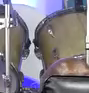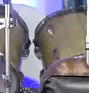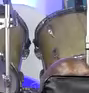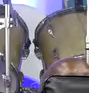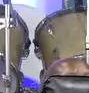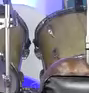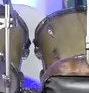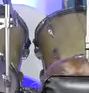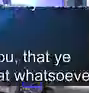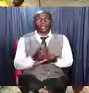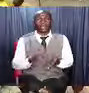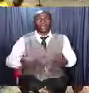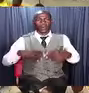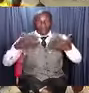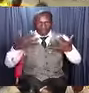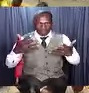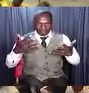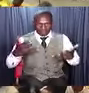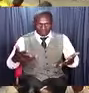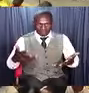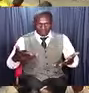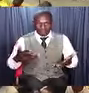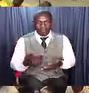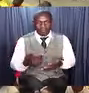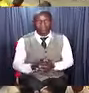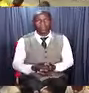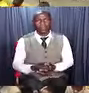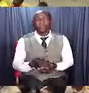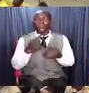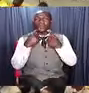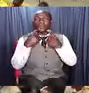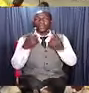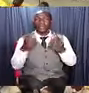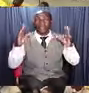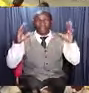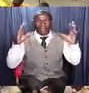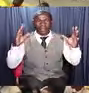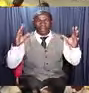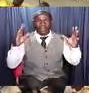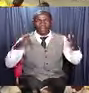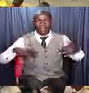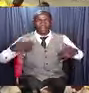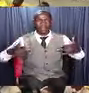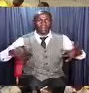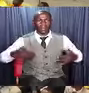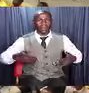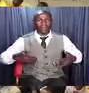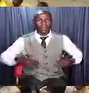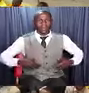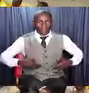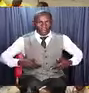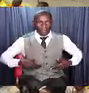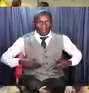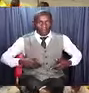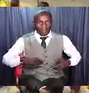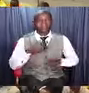you. Hallelujah! Hallelujah! Ndio nimekwambia ni furaha ya namna gani. That's why I've told you what na kind of joy. Na njia ya kila Mkristo chini